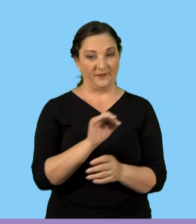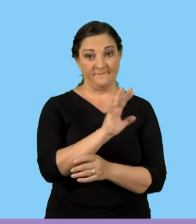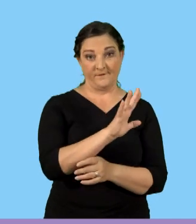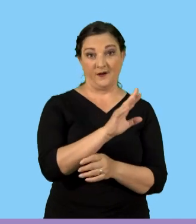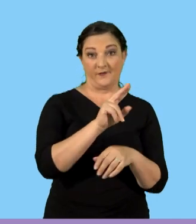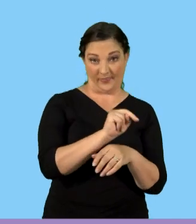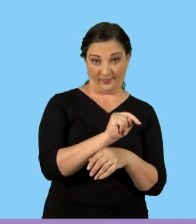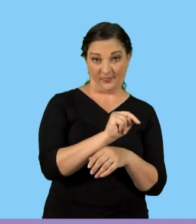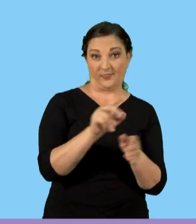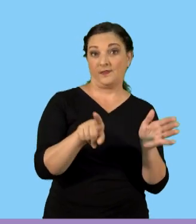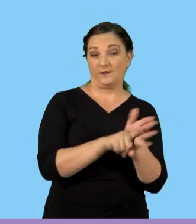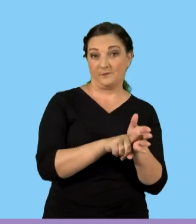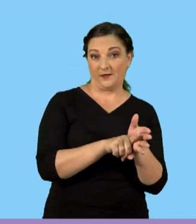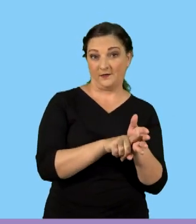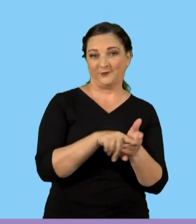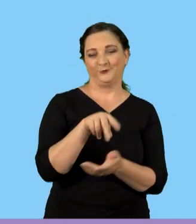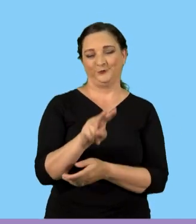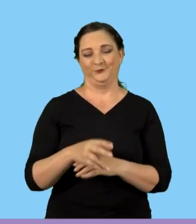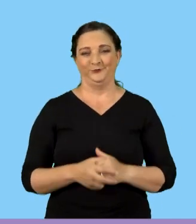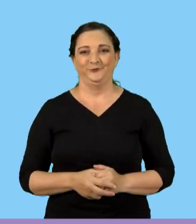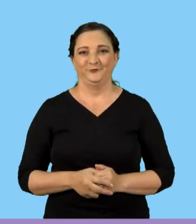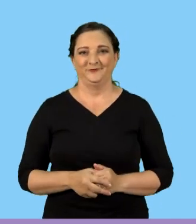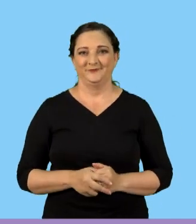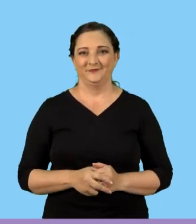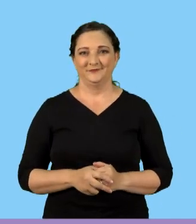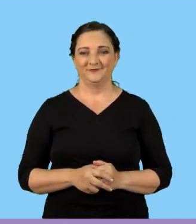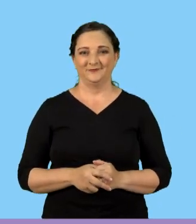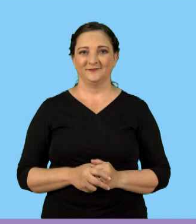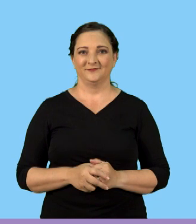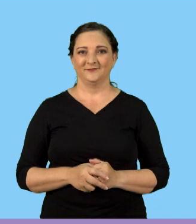say 5n minus 2.